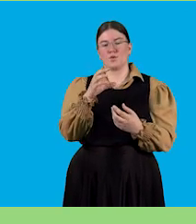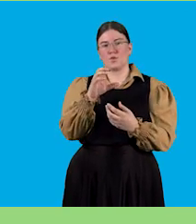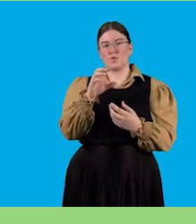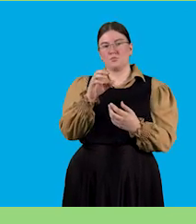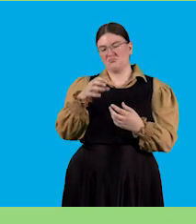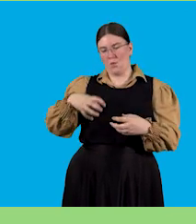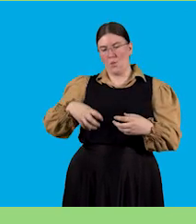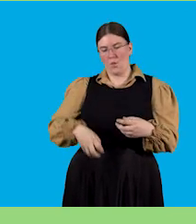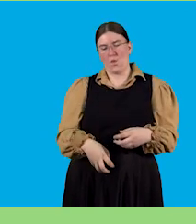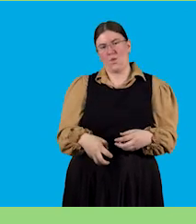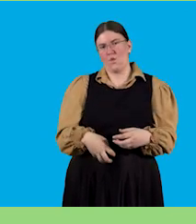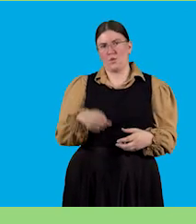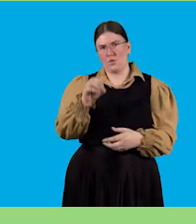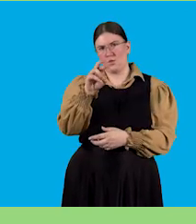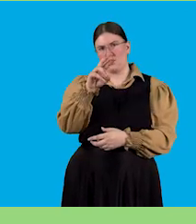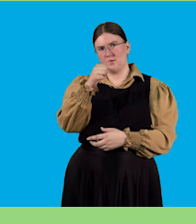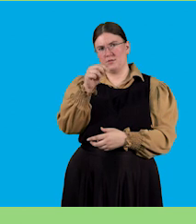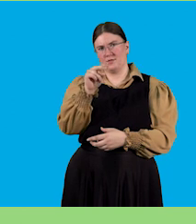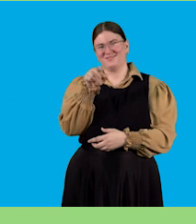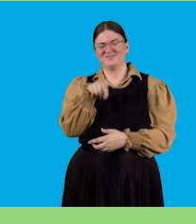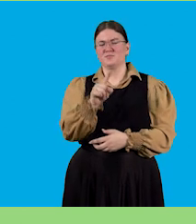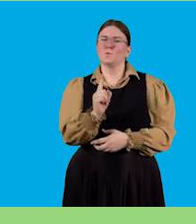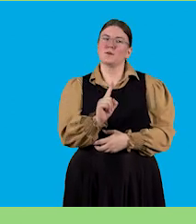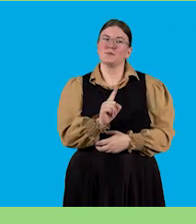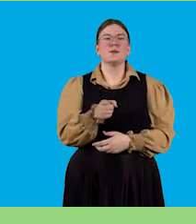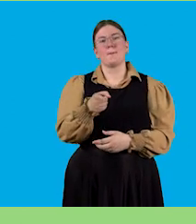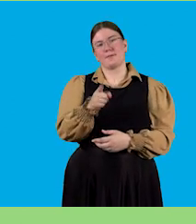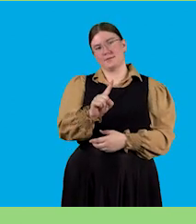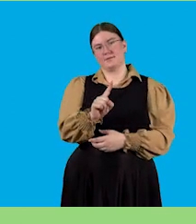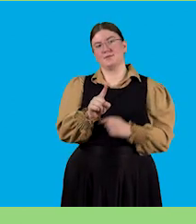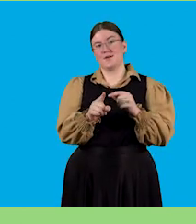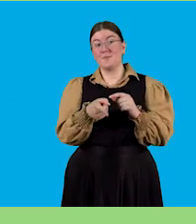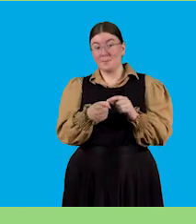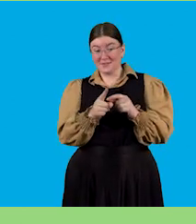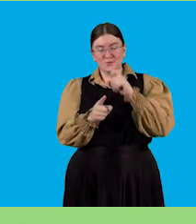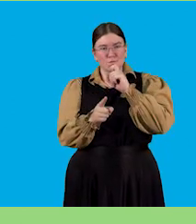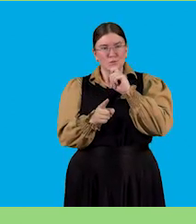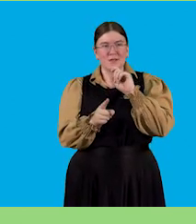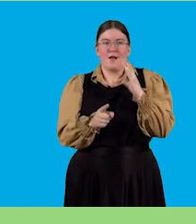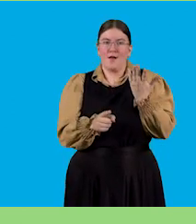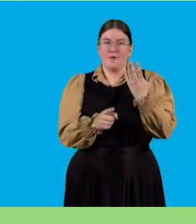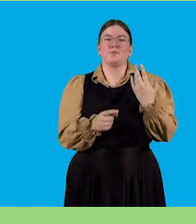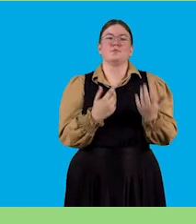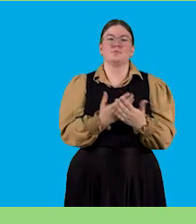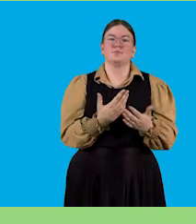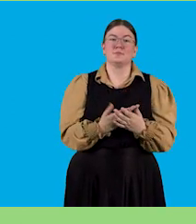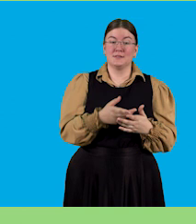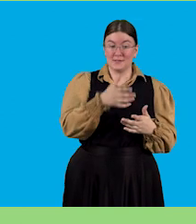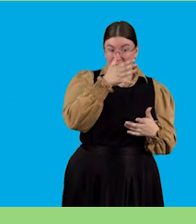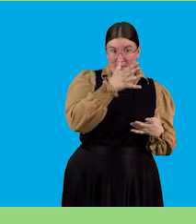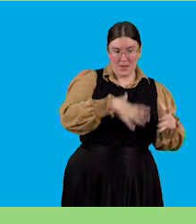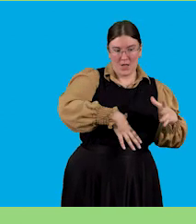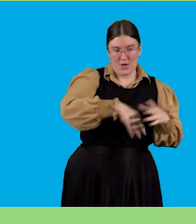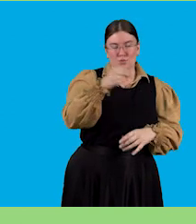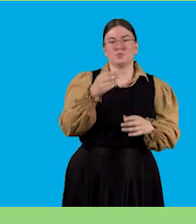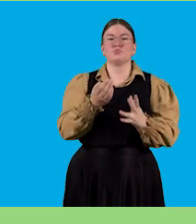the penis. It is used to transfer the sperm into the vagina. So the sperm travel in a